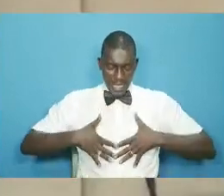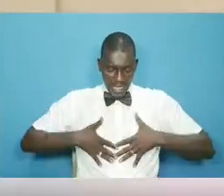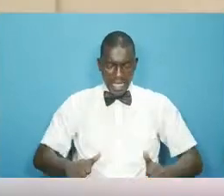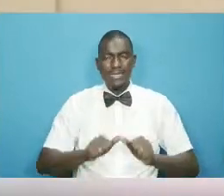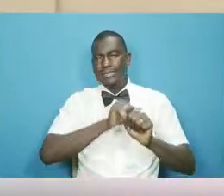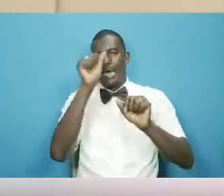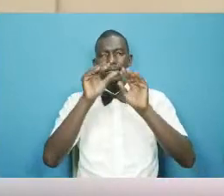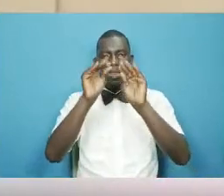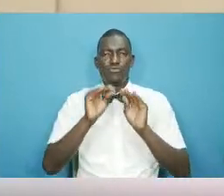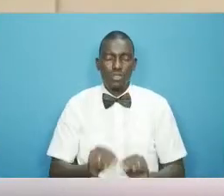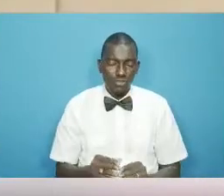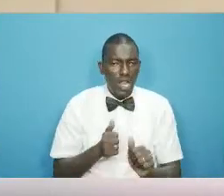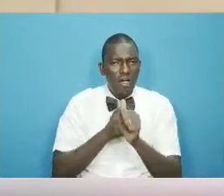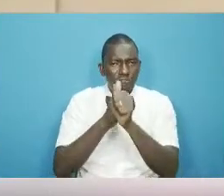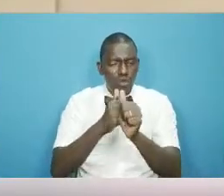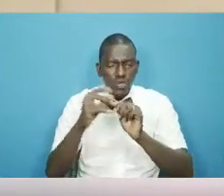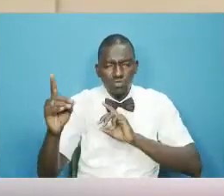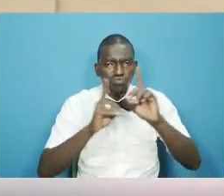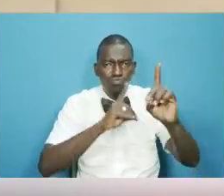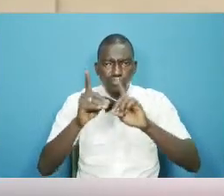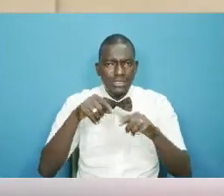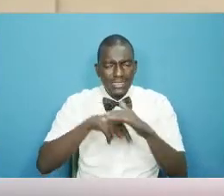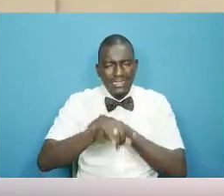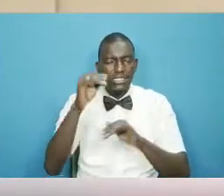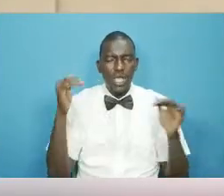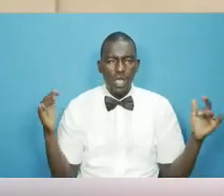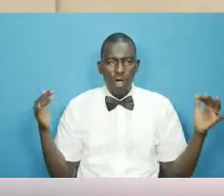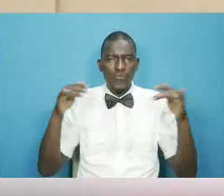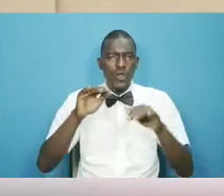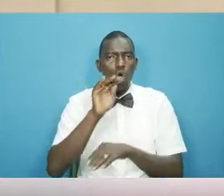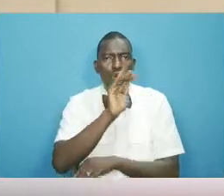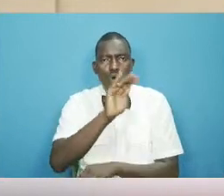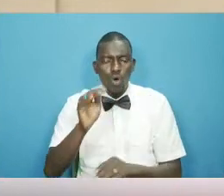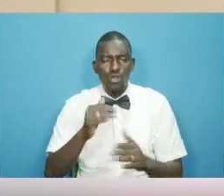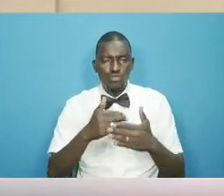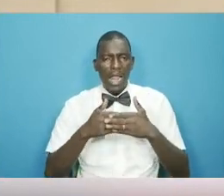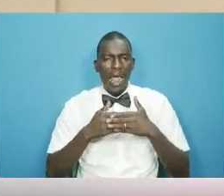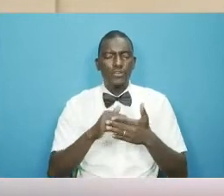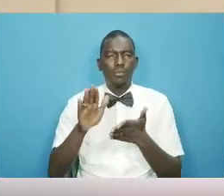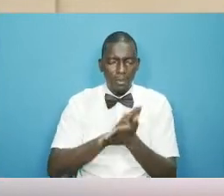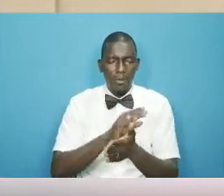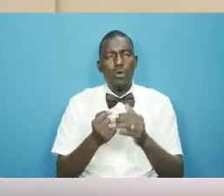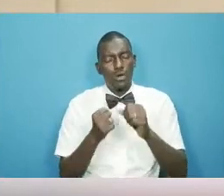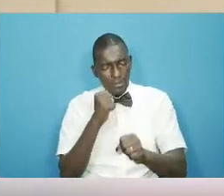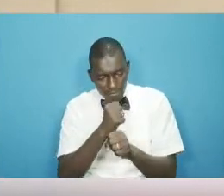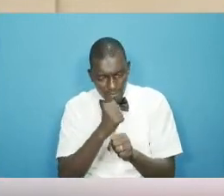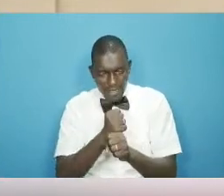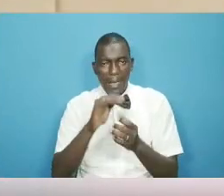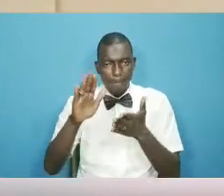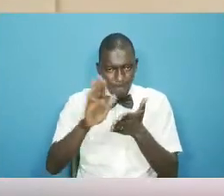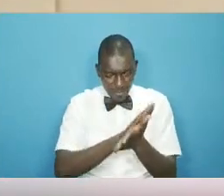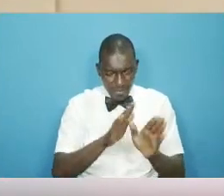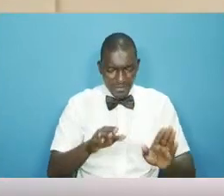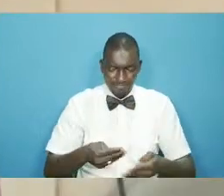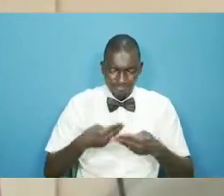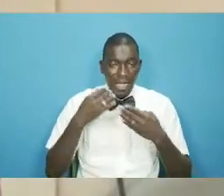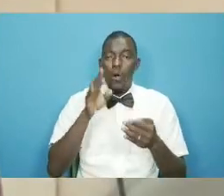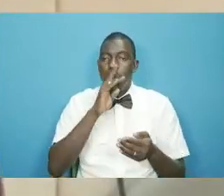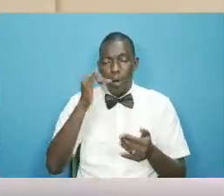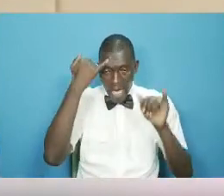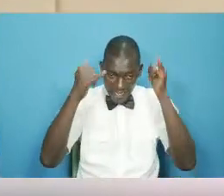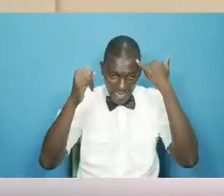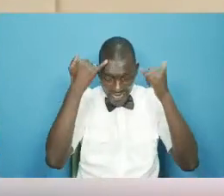education. Following discussions in this forum, a call to action paper was developed and an action plan for implementation by